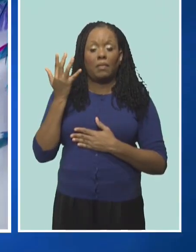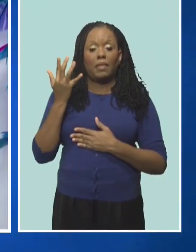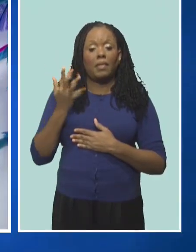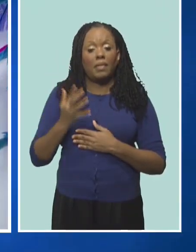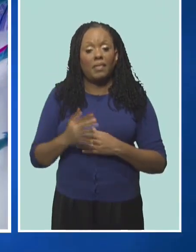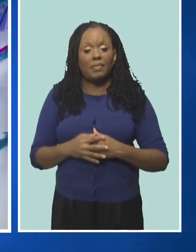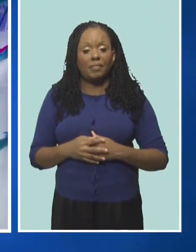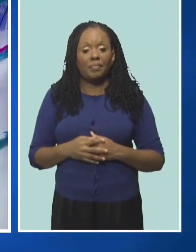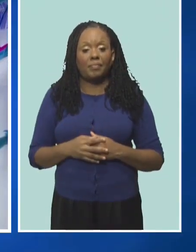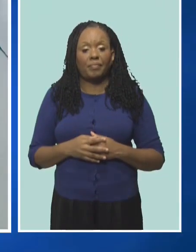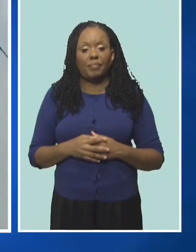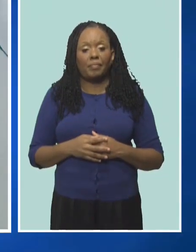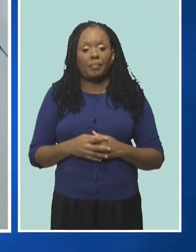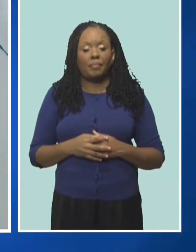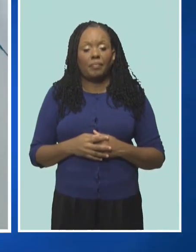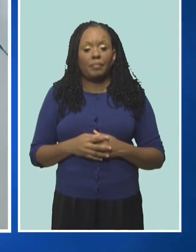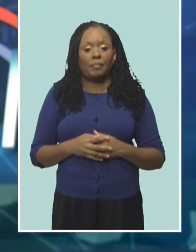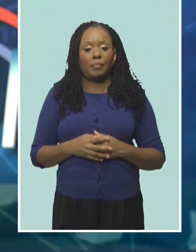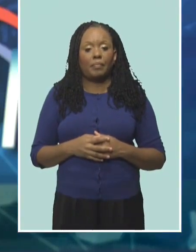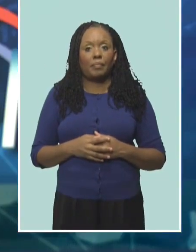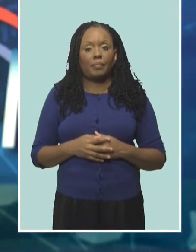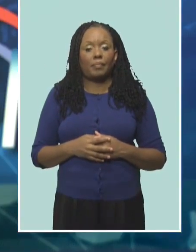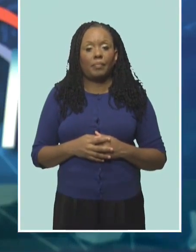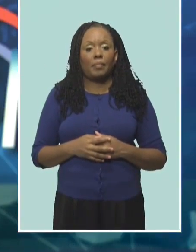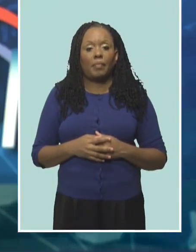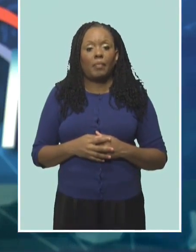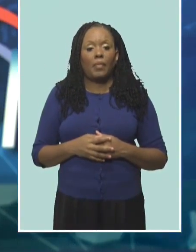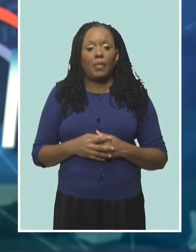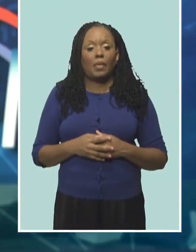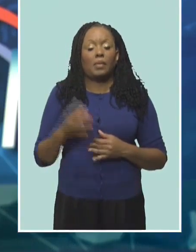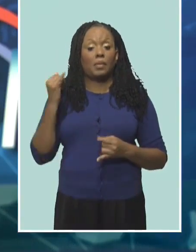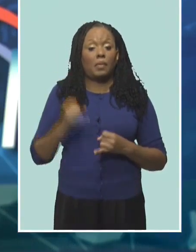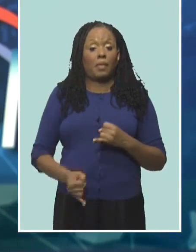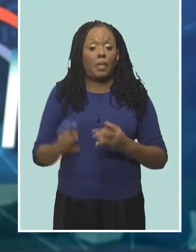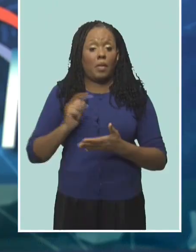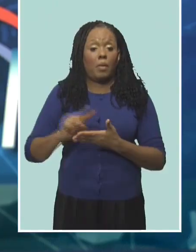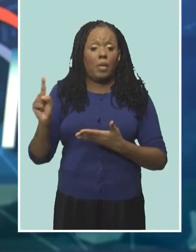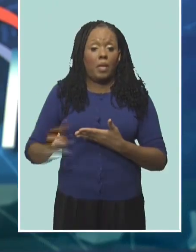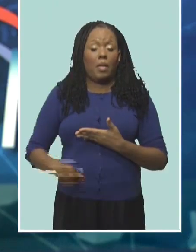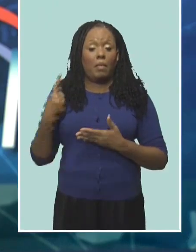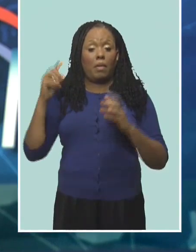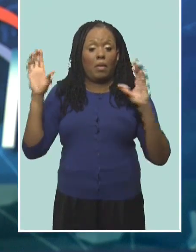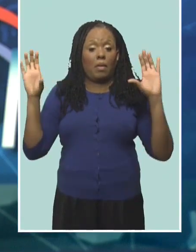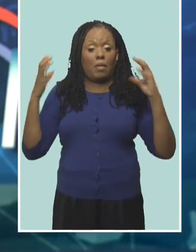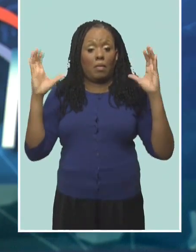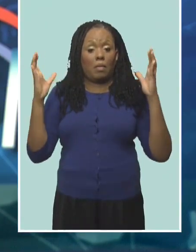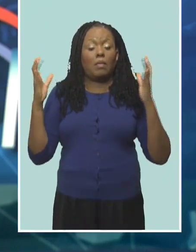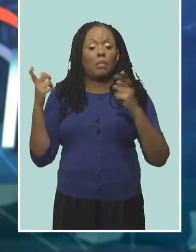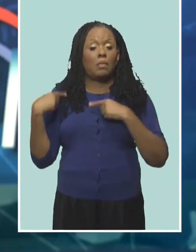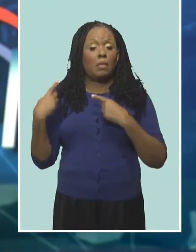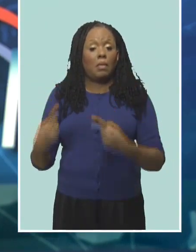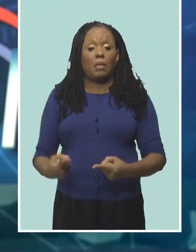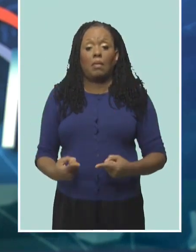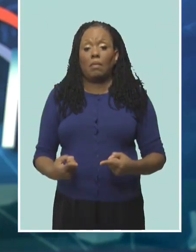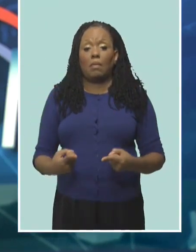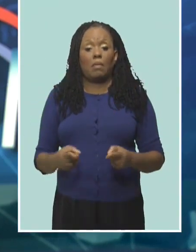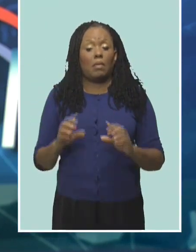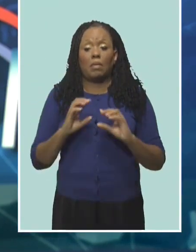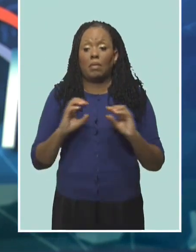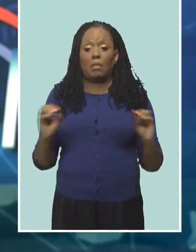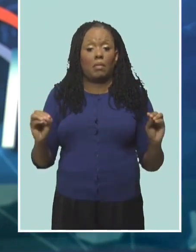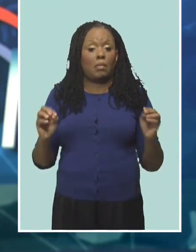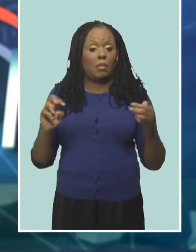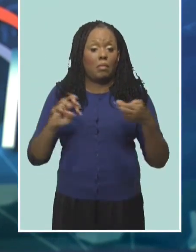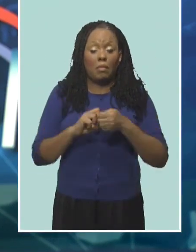Rianne Phillips, CBC News. The final weekend of the crop over season has been relatively incident-free